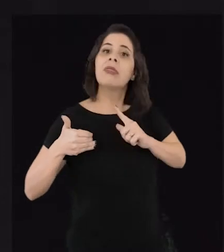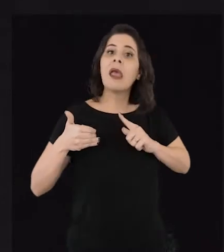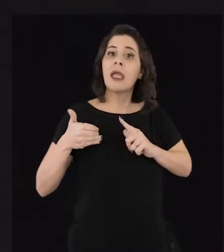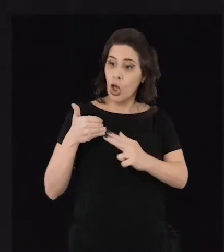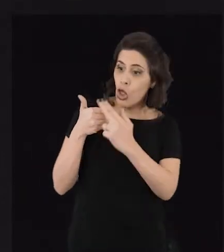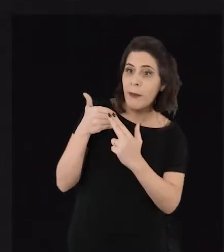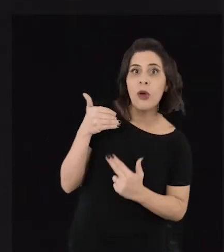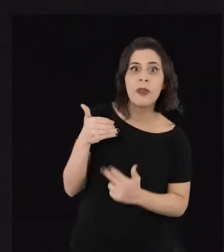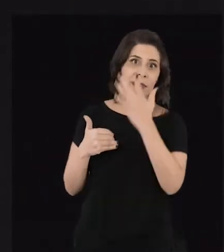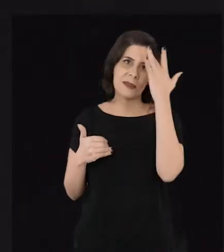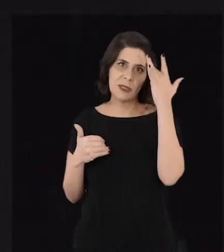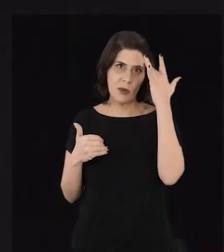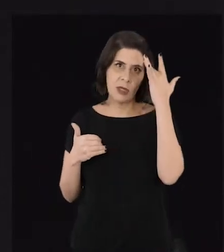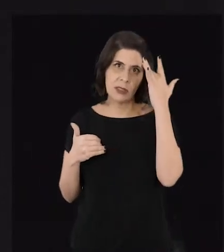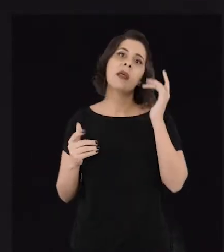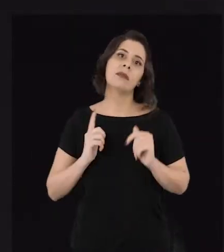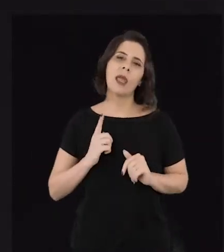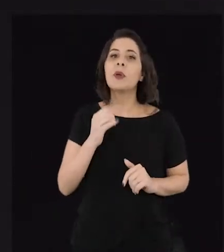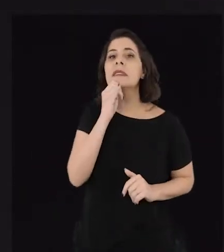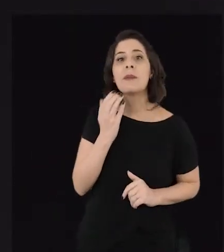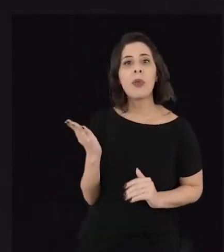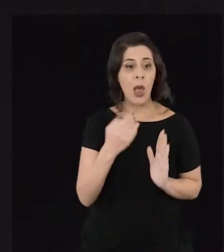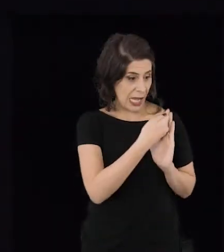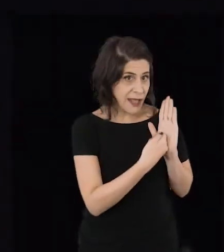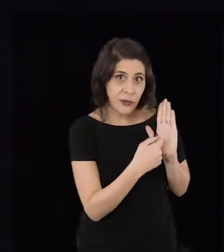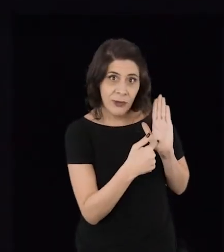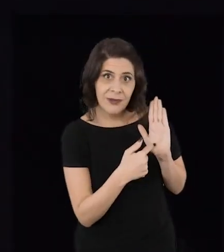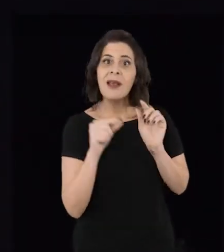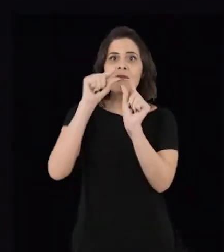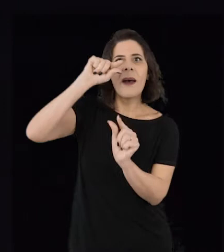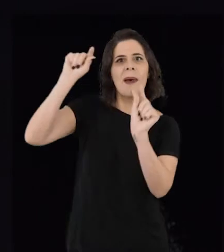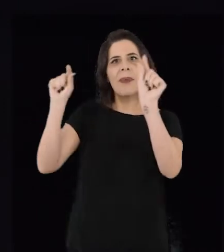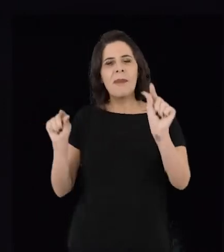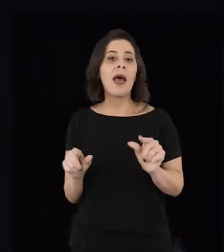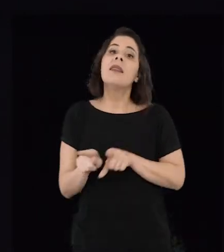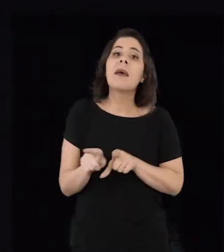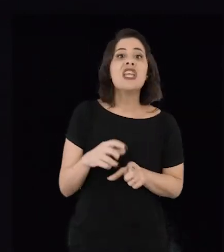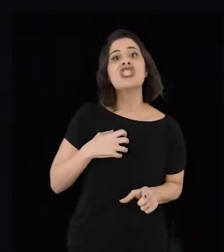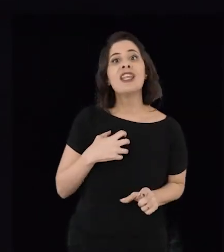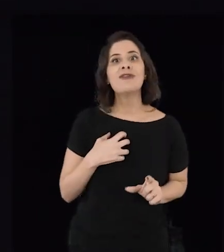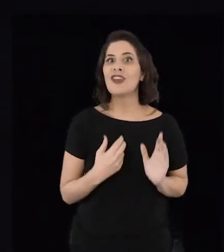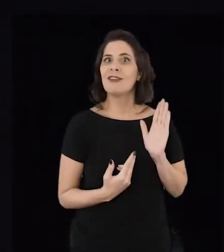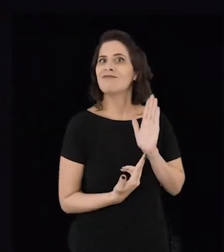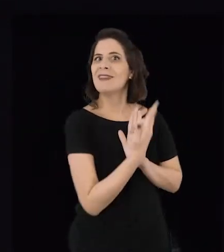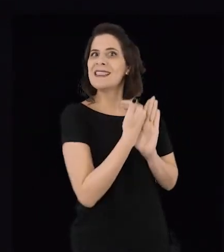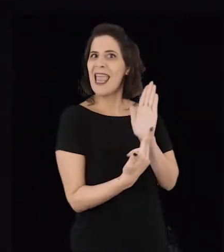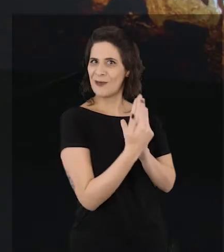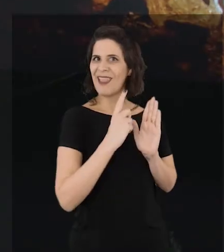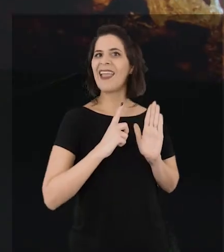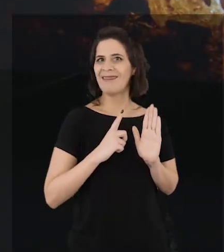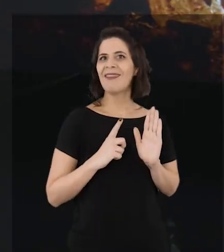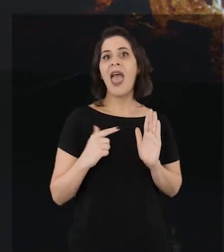names that appear in the book. They're also used as a design element in the book. They are a column, you know,